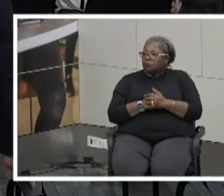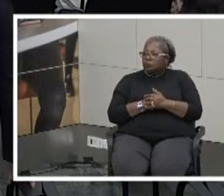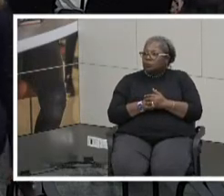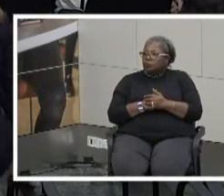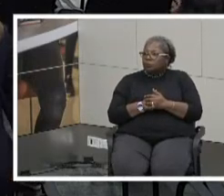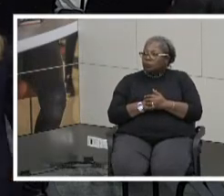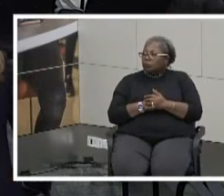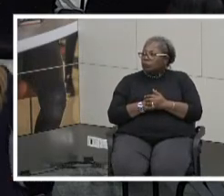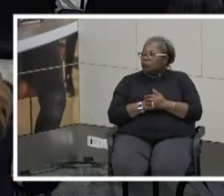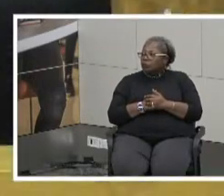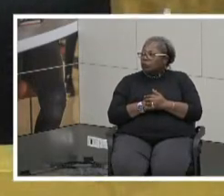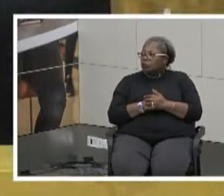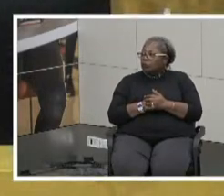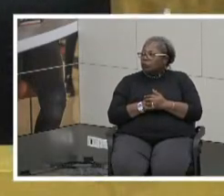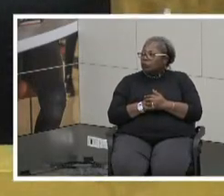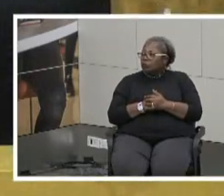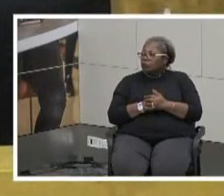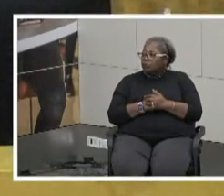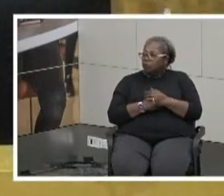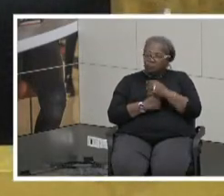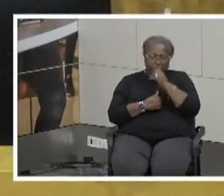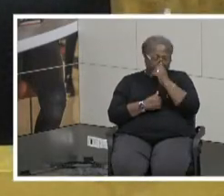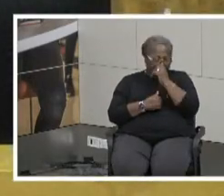I think we skipped Miss